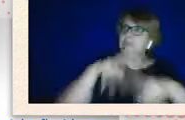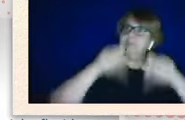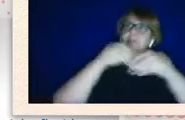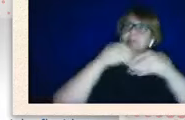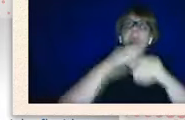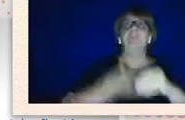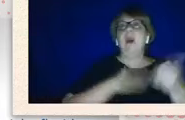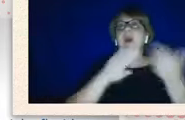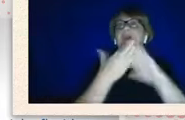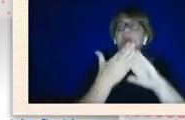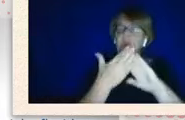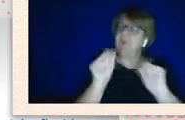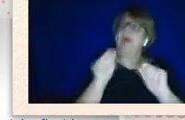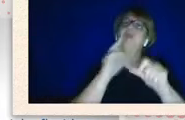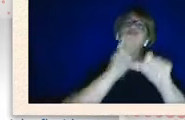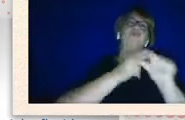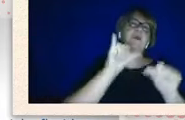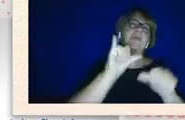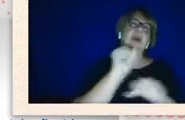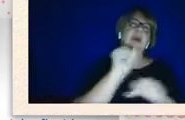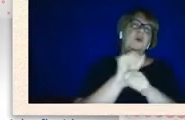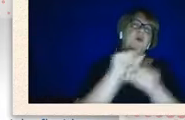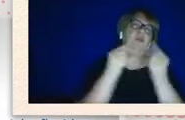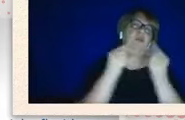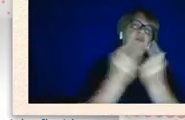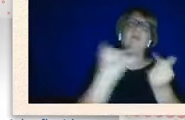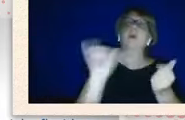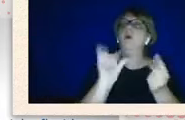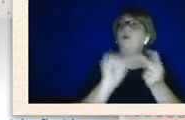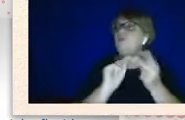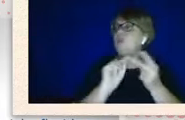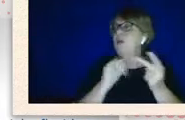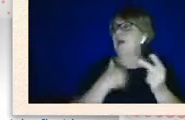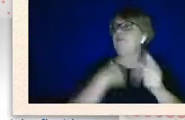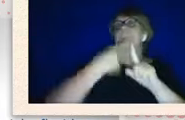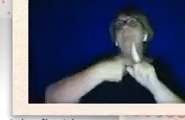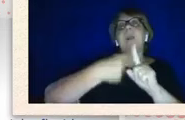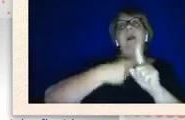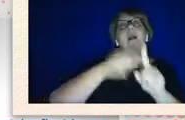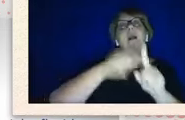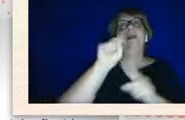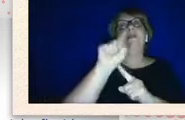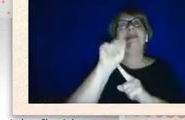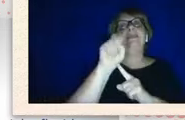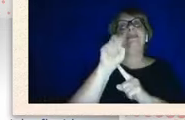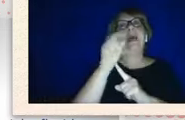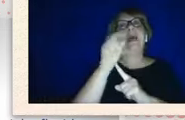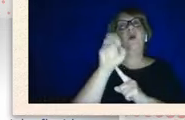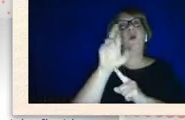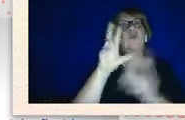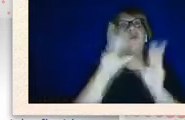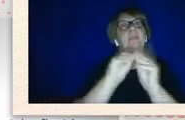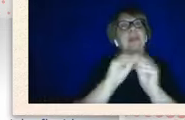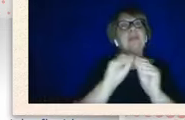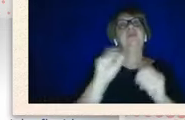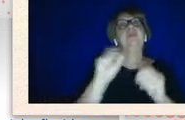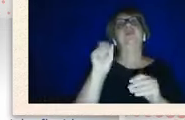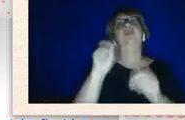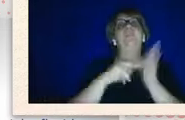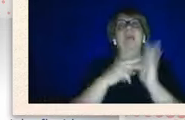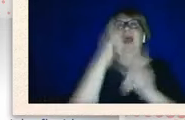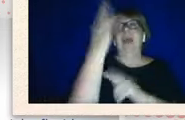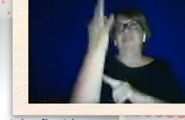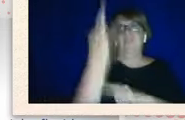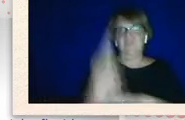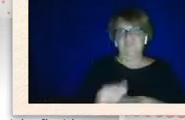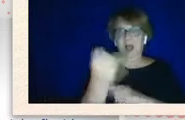group. We also are going to have monthly stakeholder meetings. So the way we set it up is every Friday at 11 a.m., we're going to